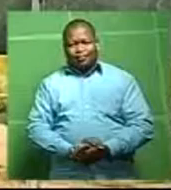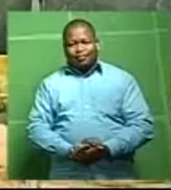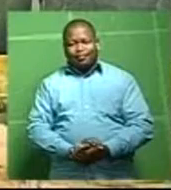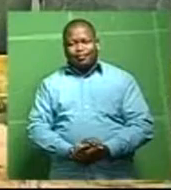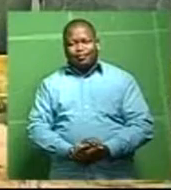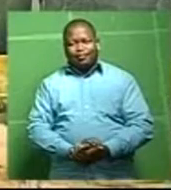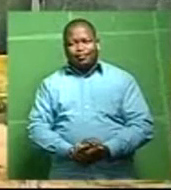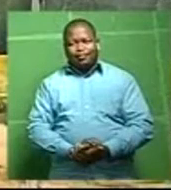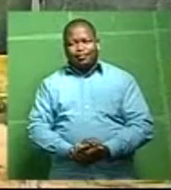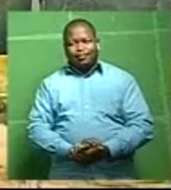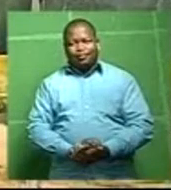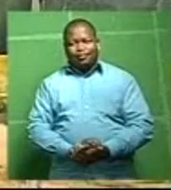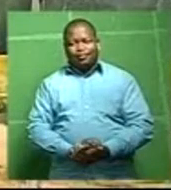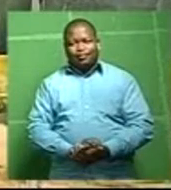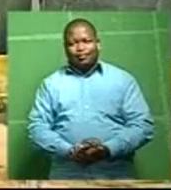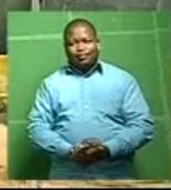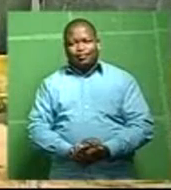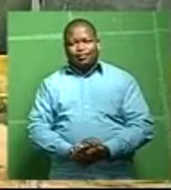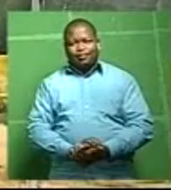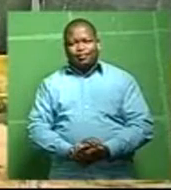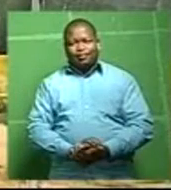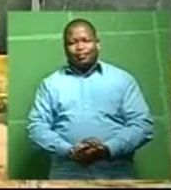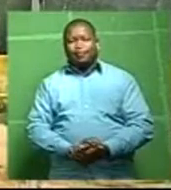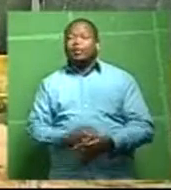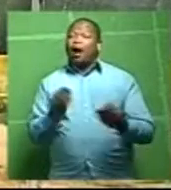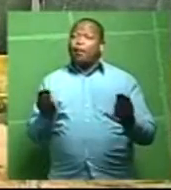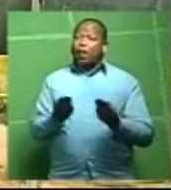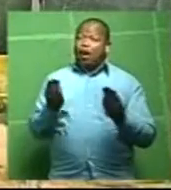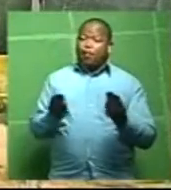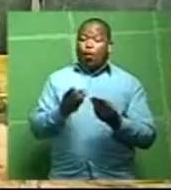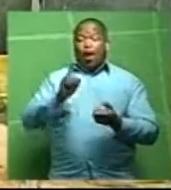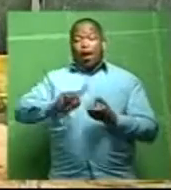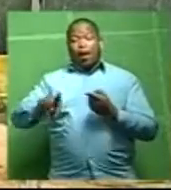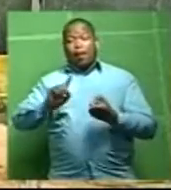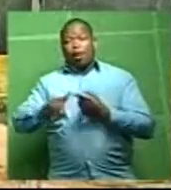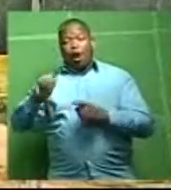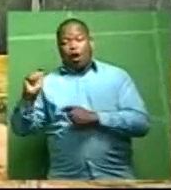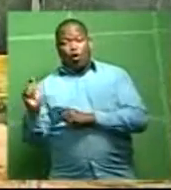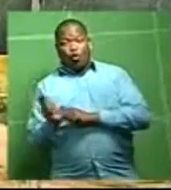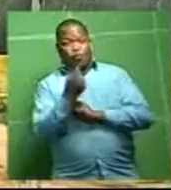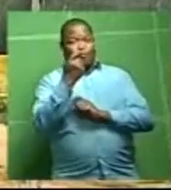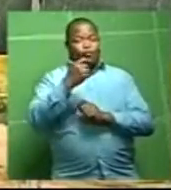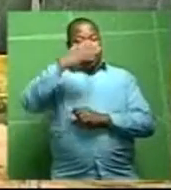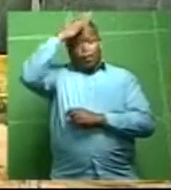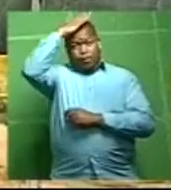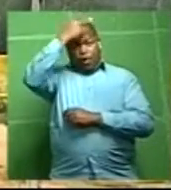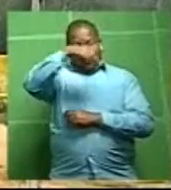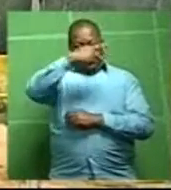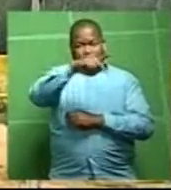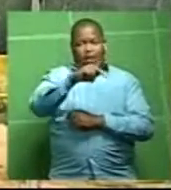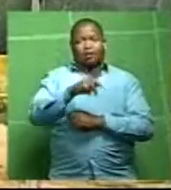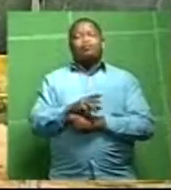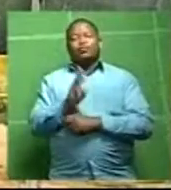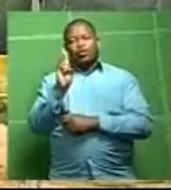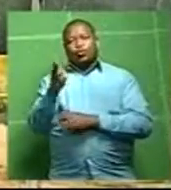Gantzike ima li laboge la bazala i Kalouva e zingeni lel setu la watayil dalela ngapase gwenze beye